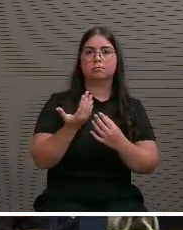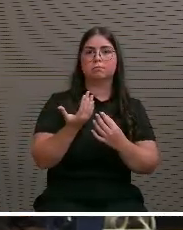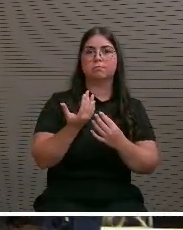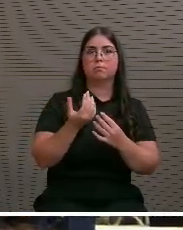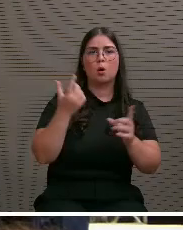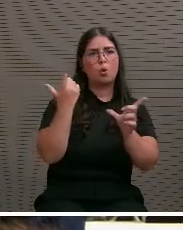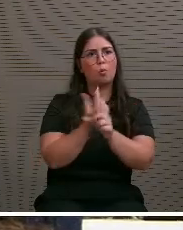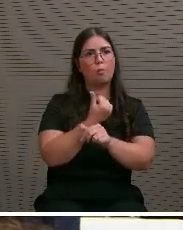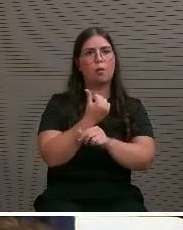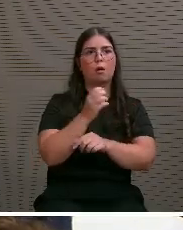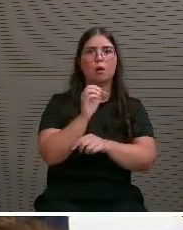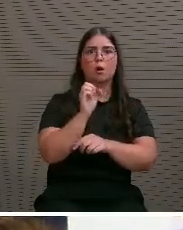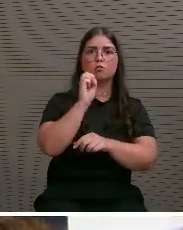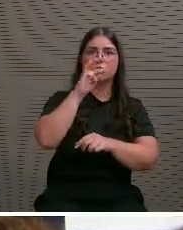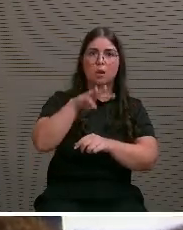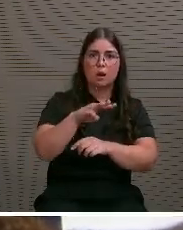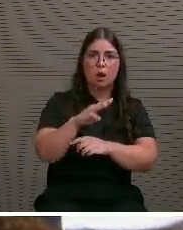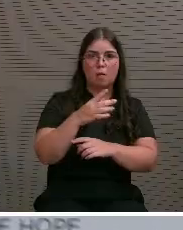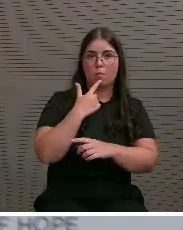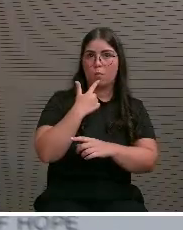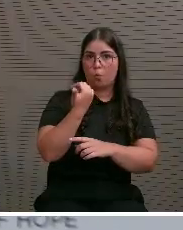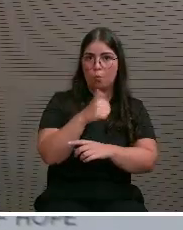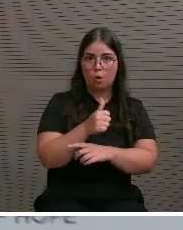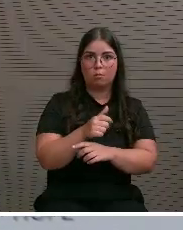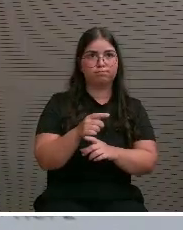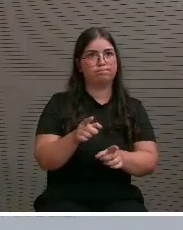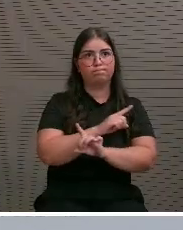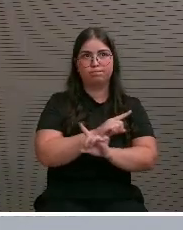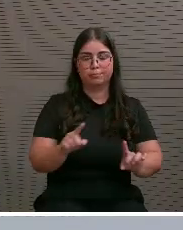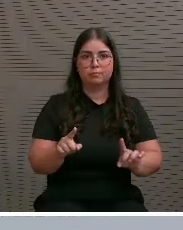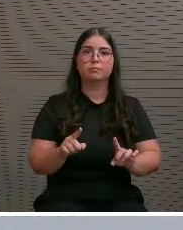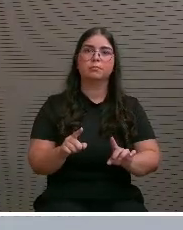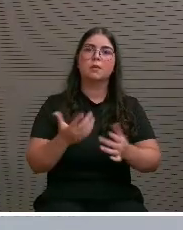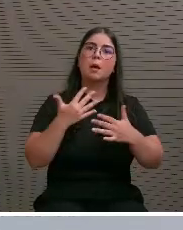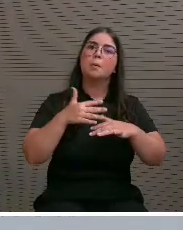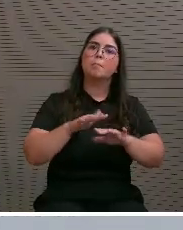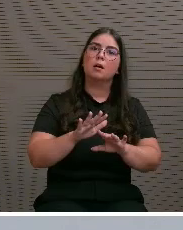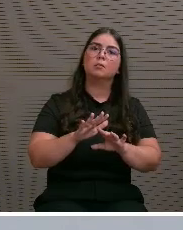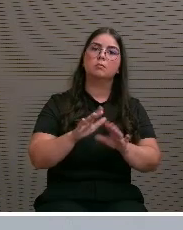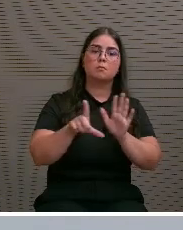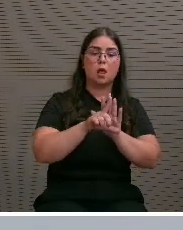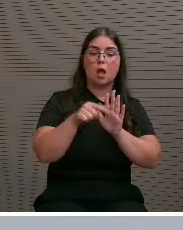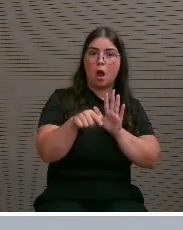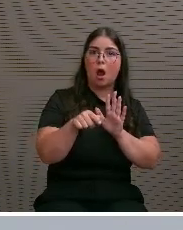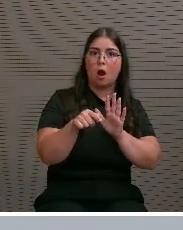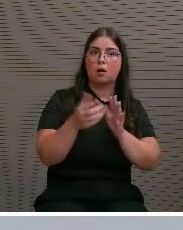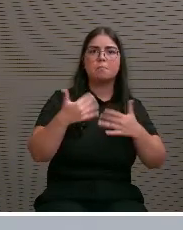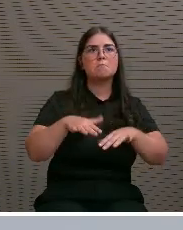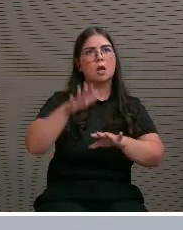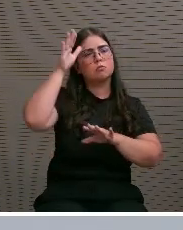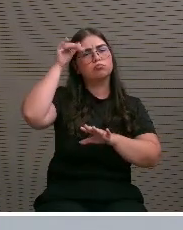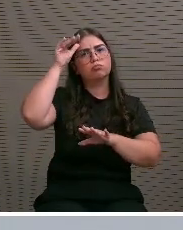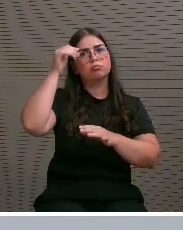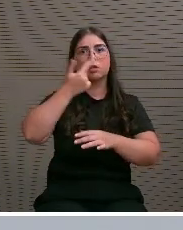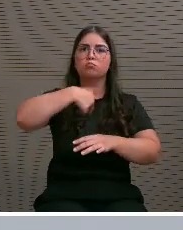law saying that you can't do this. And yet the animals that we use in order to make the meat that we